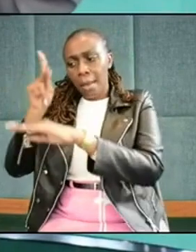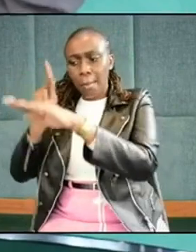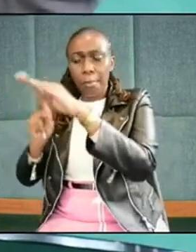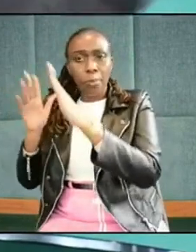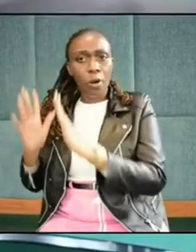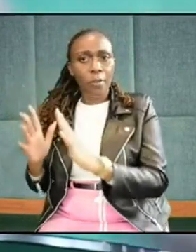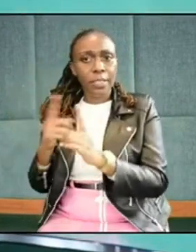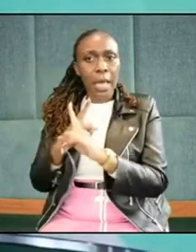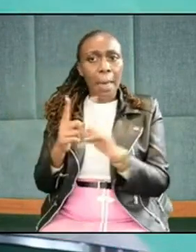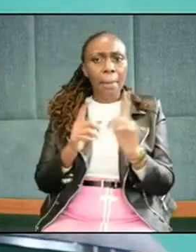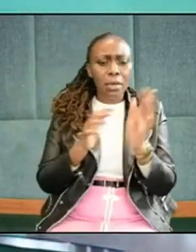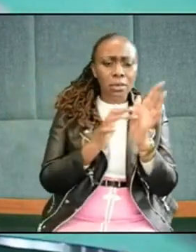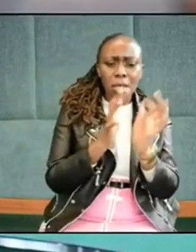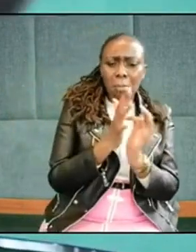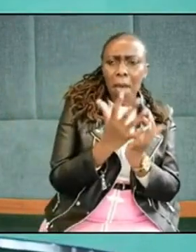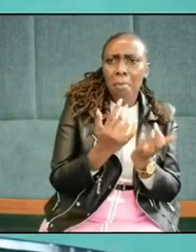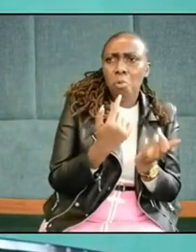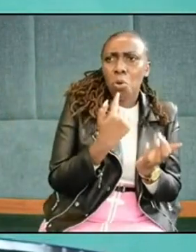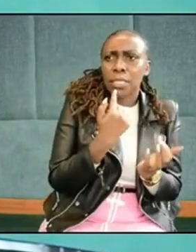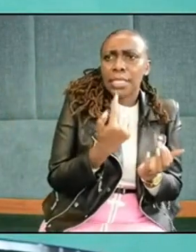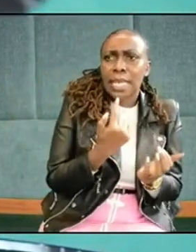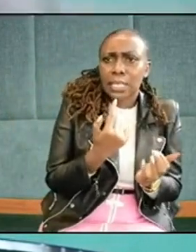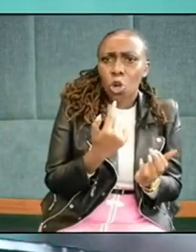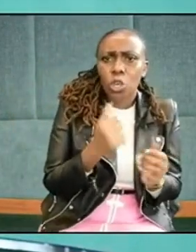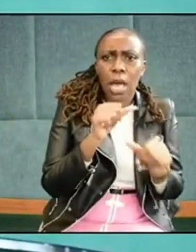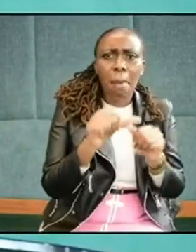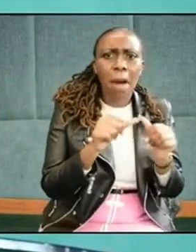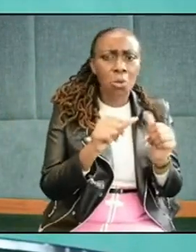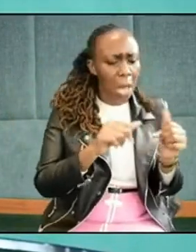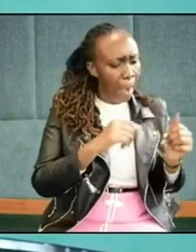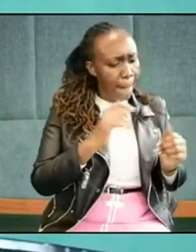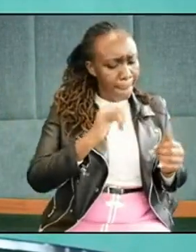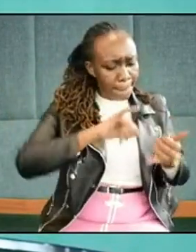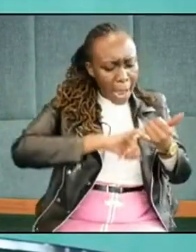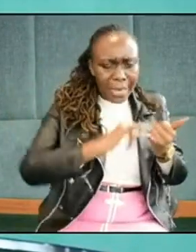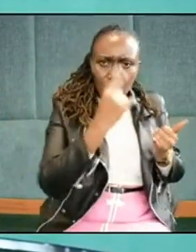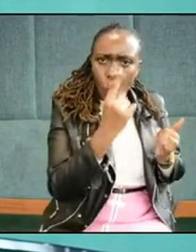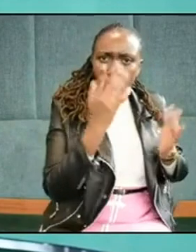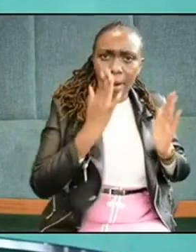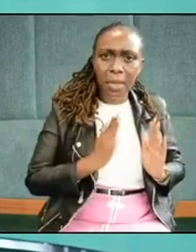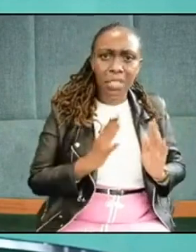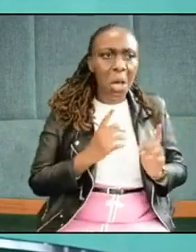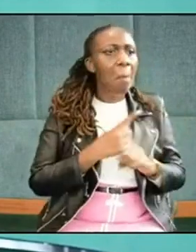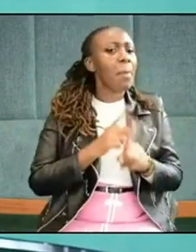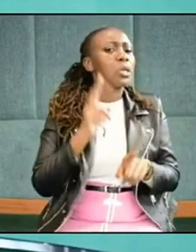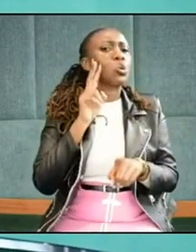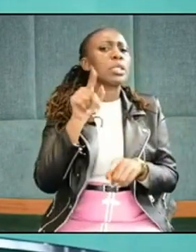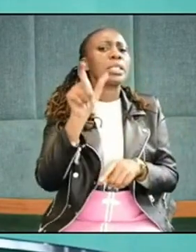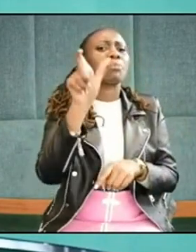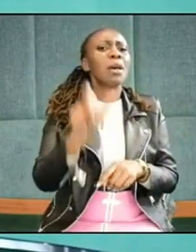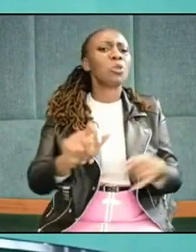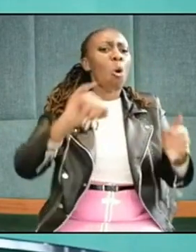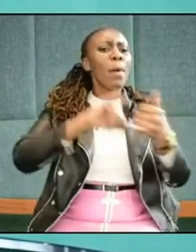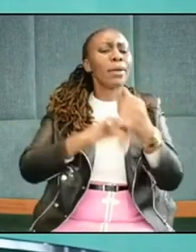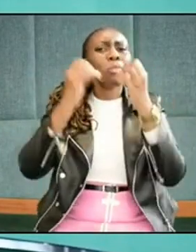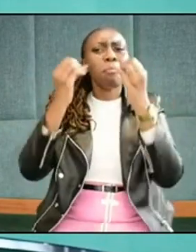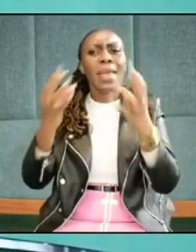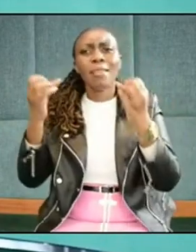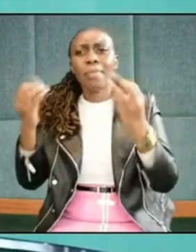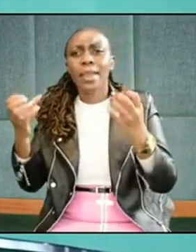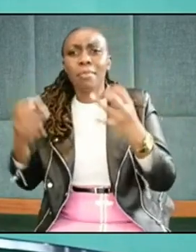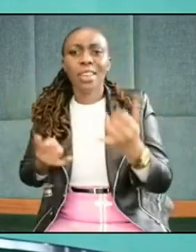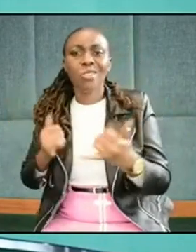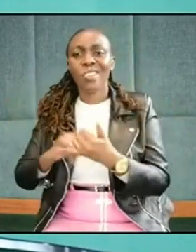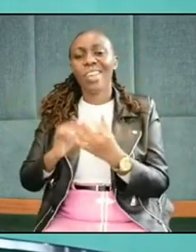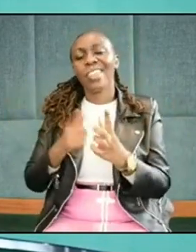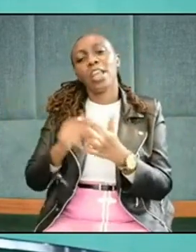Bible talks about monogamy, and he has all the women in the world, you can tell by their works that this is not a